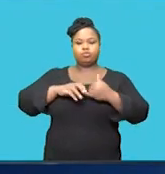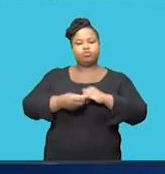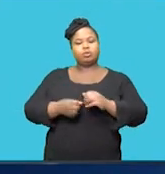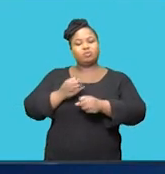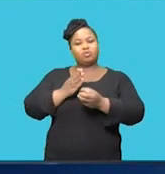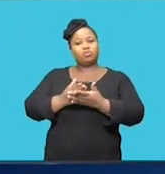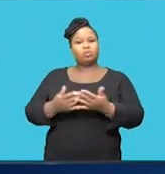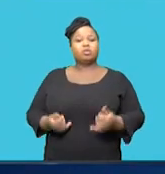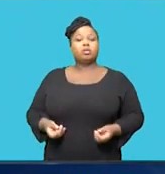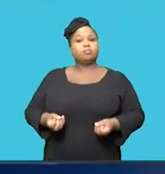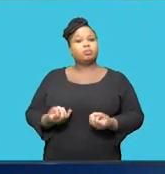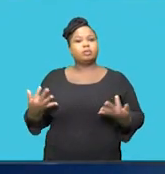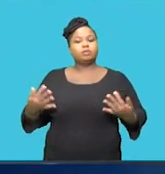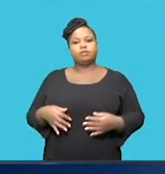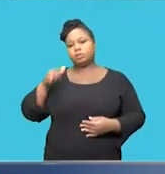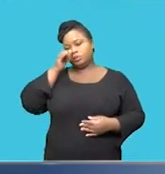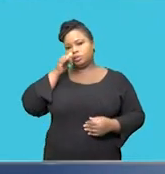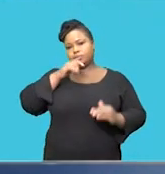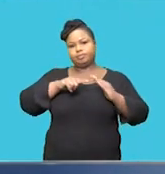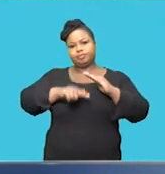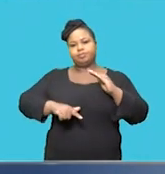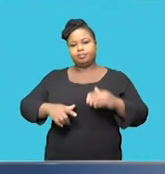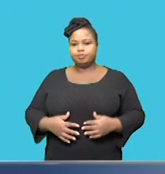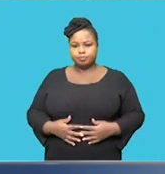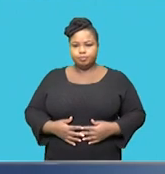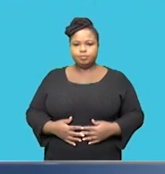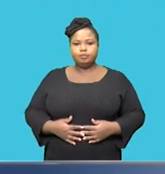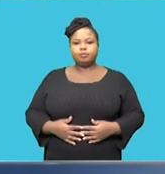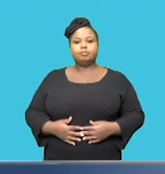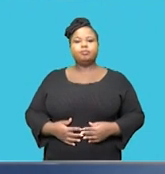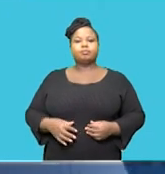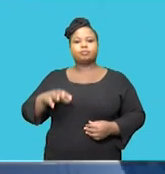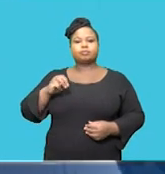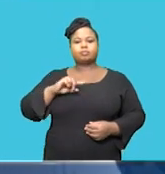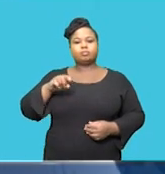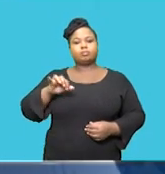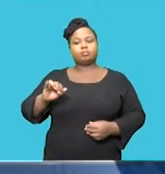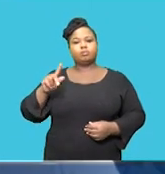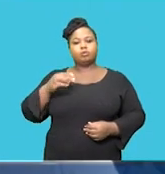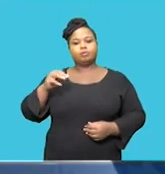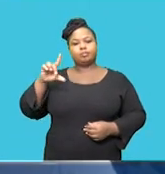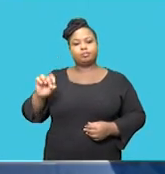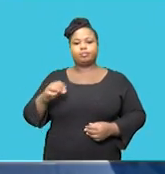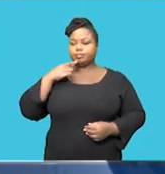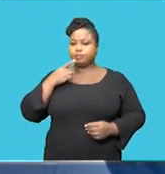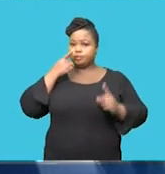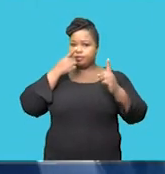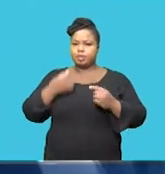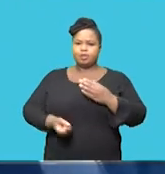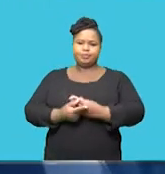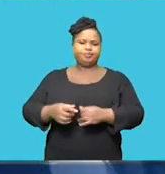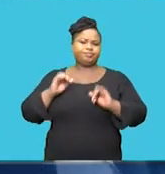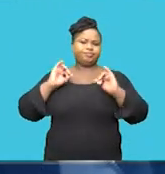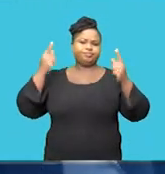izinga eliphezulu lentswelangqesho. Umphathiswa welisebe uMzikhumalo uthe eliphulo lenzeke